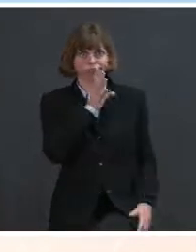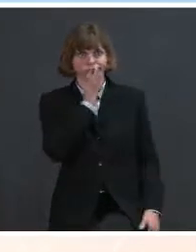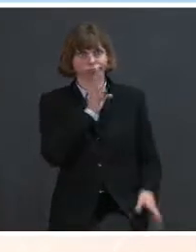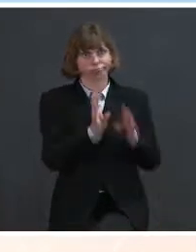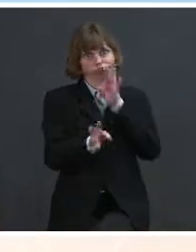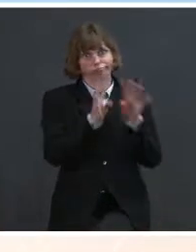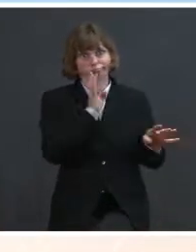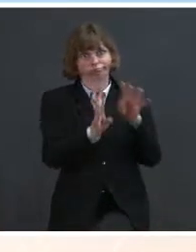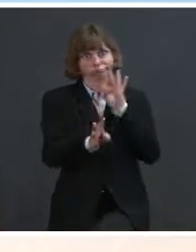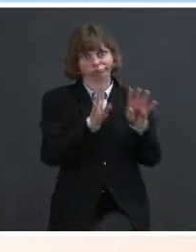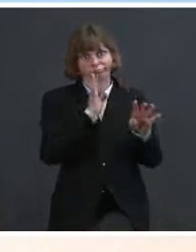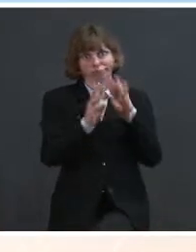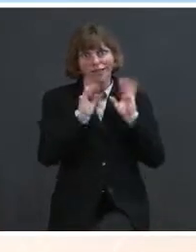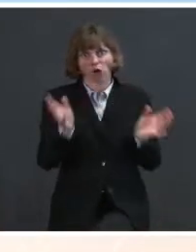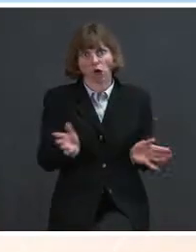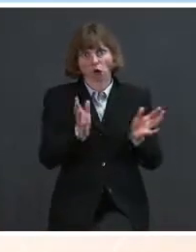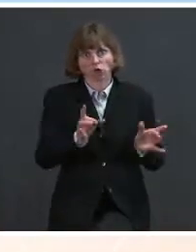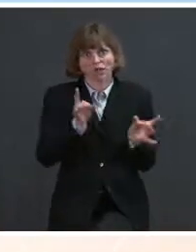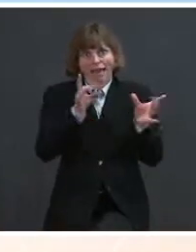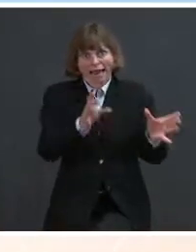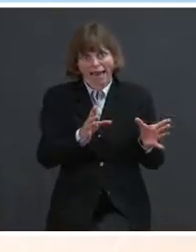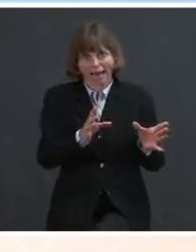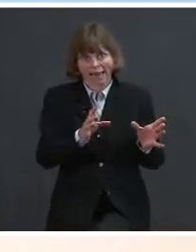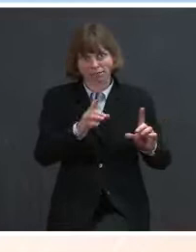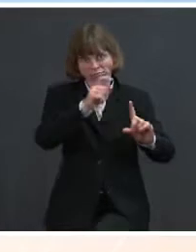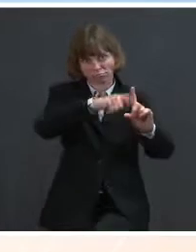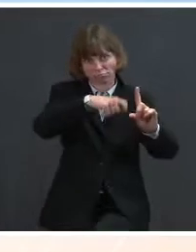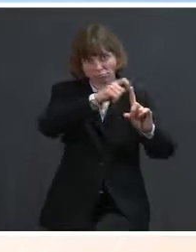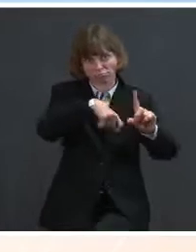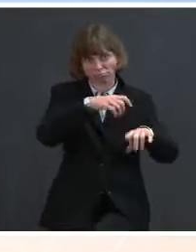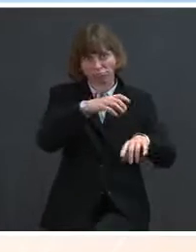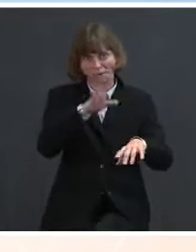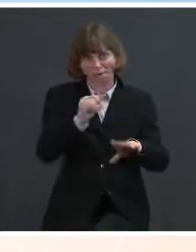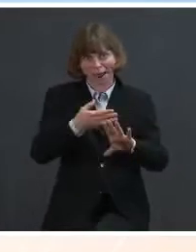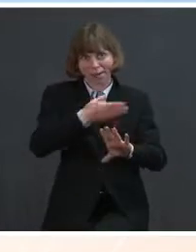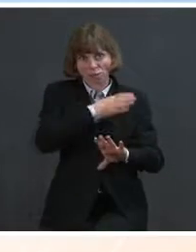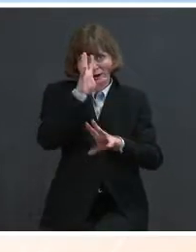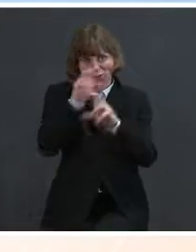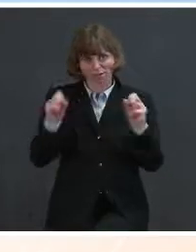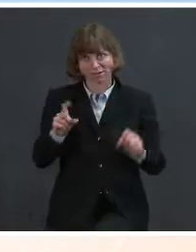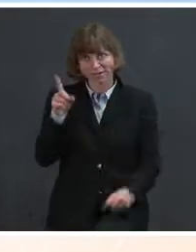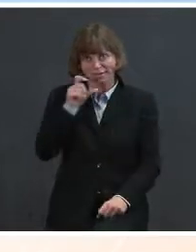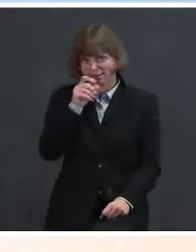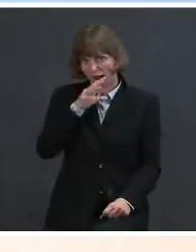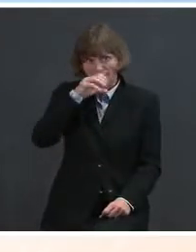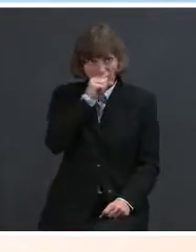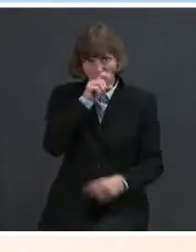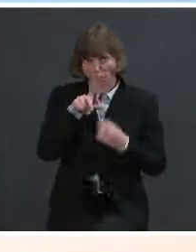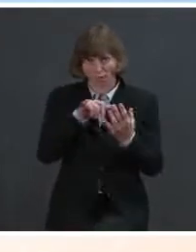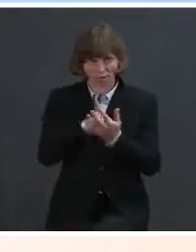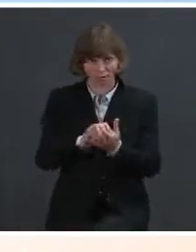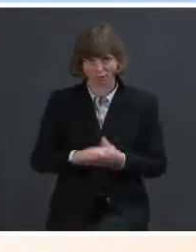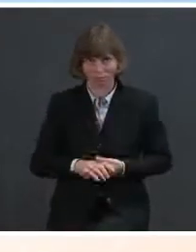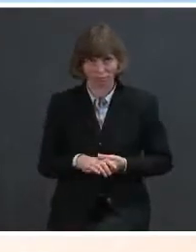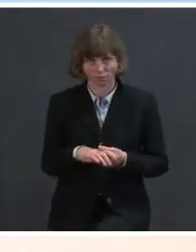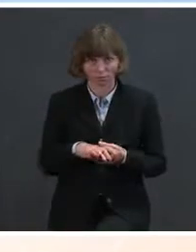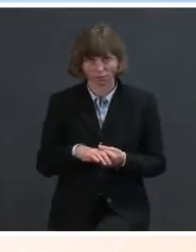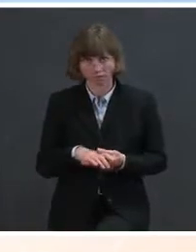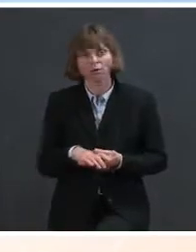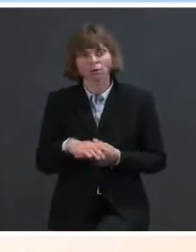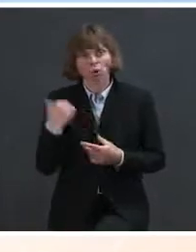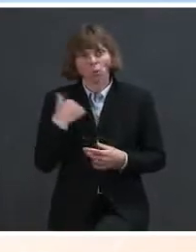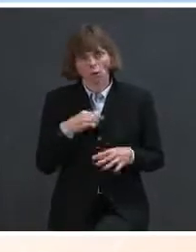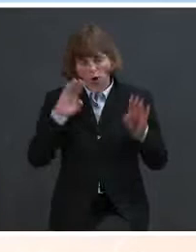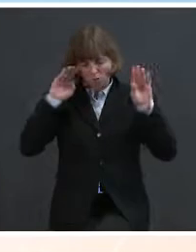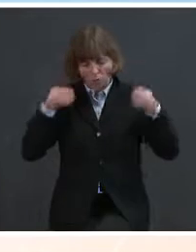provoking of hate speech by his predecessor. And I think he's not made a secret about that. But we're looking at this moment,